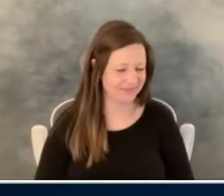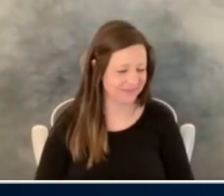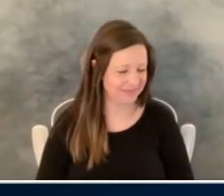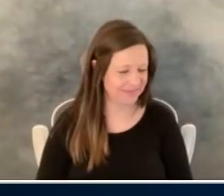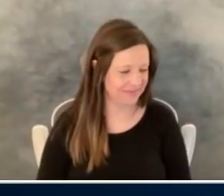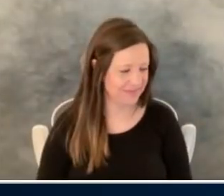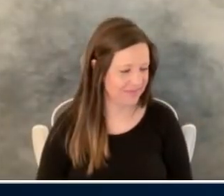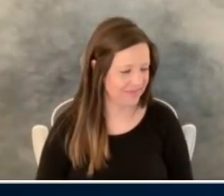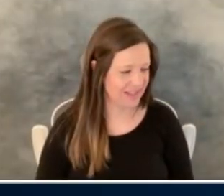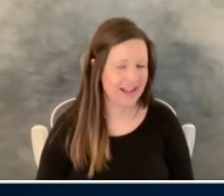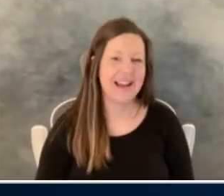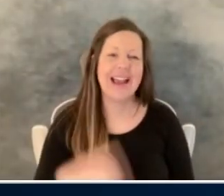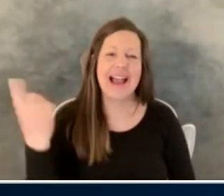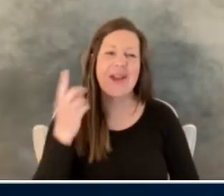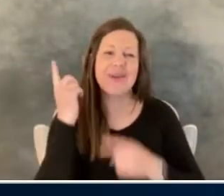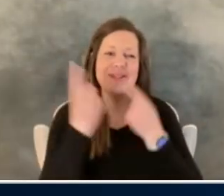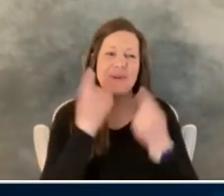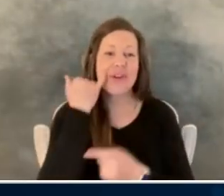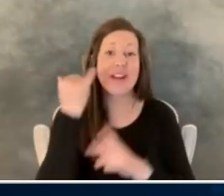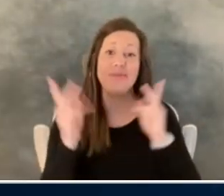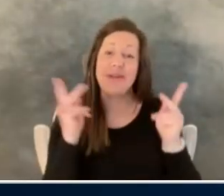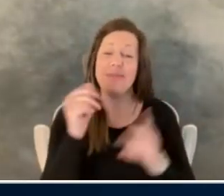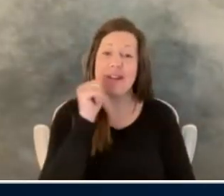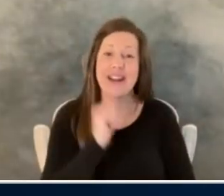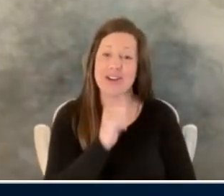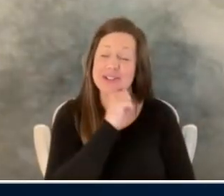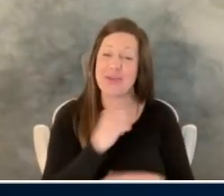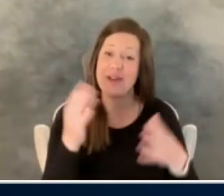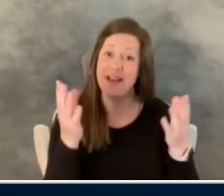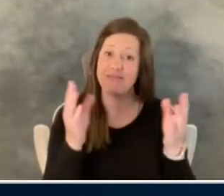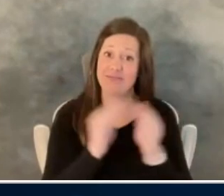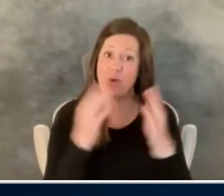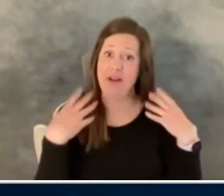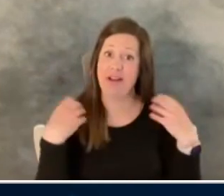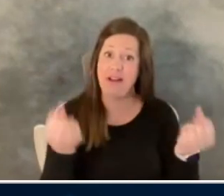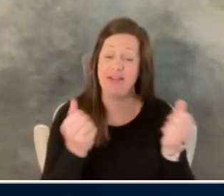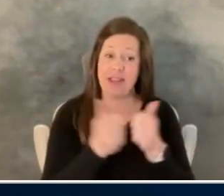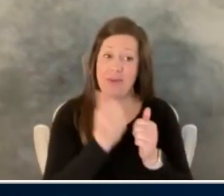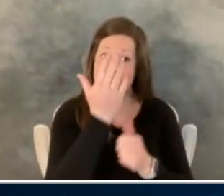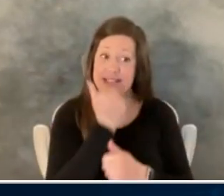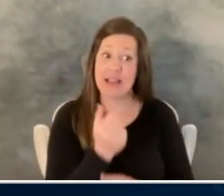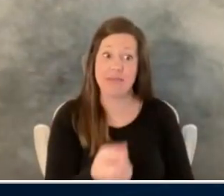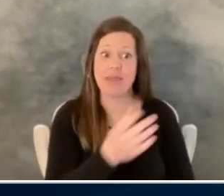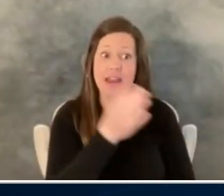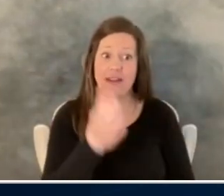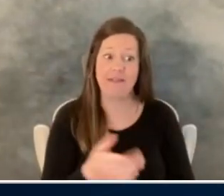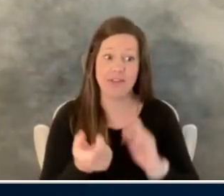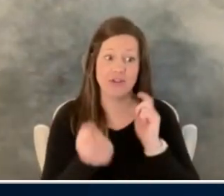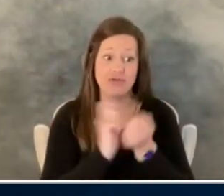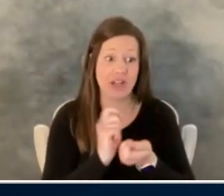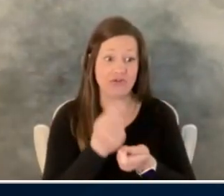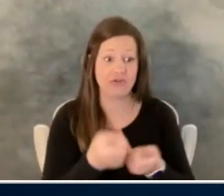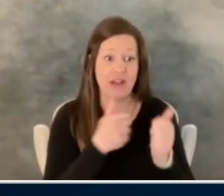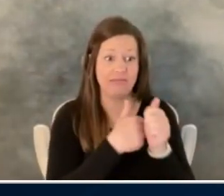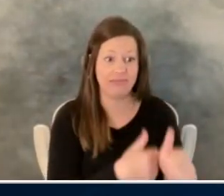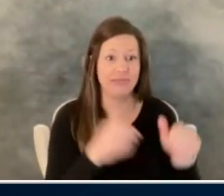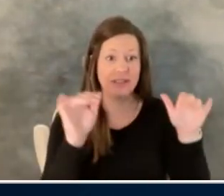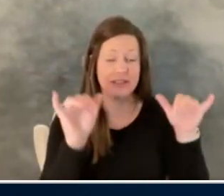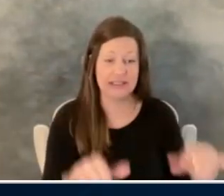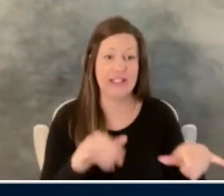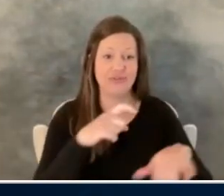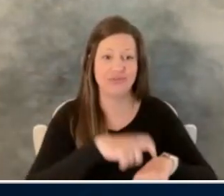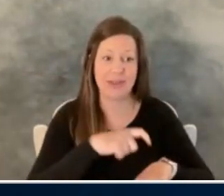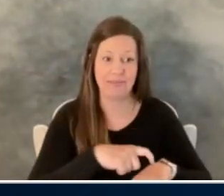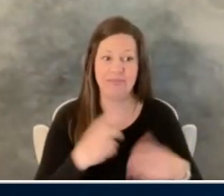in Arizona are healthier, sleep-wise, because they never change. They're the ones on that standard time. It would be interesting to